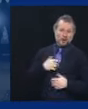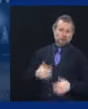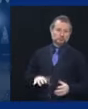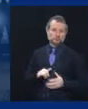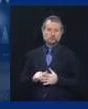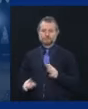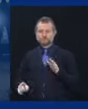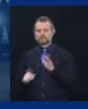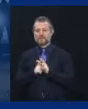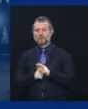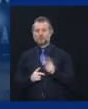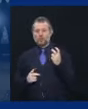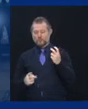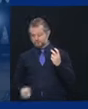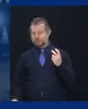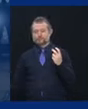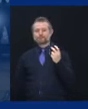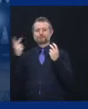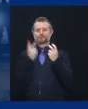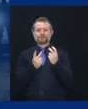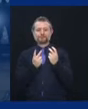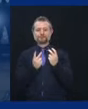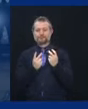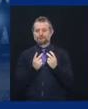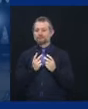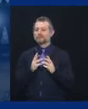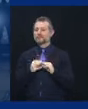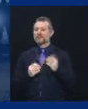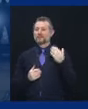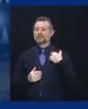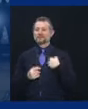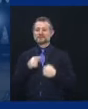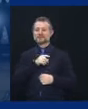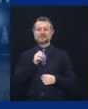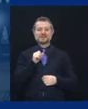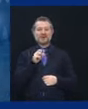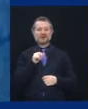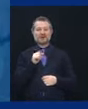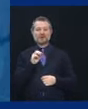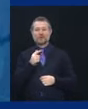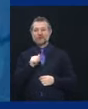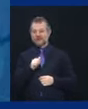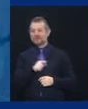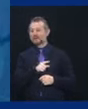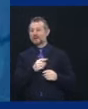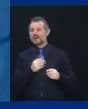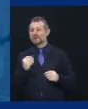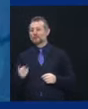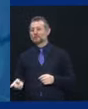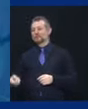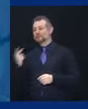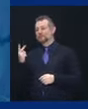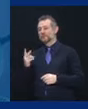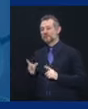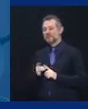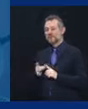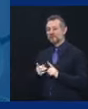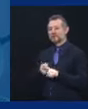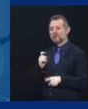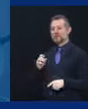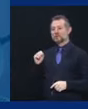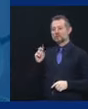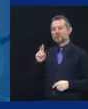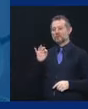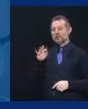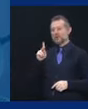the Saratoga Spring spread and two cases in Suffolk County. Wadsworth is